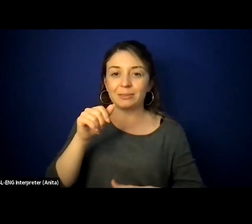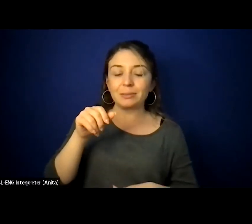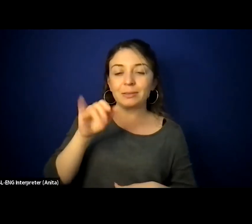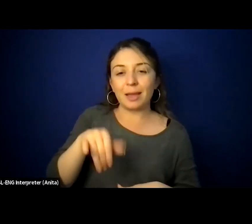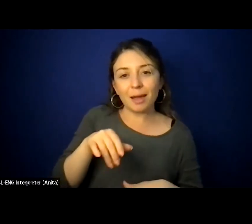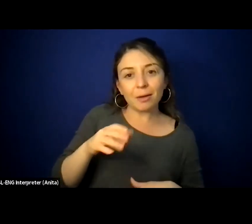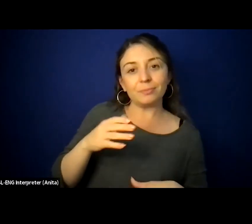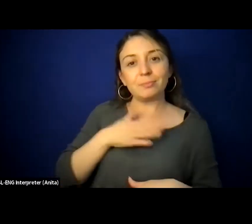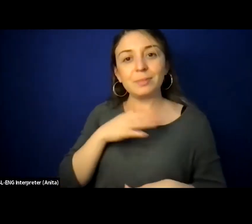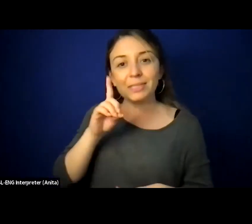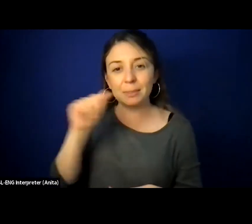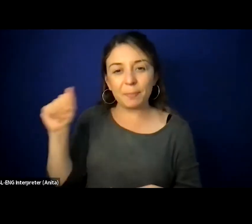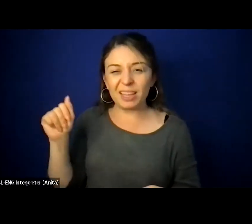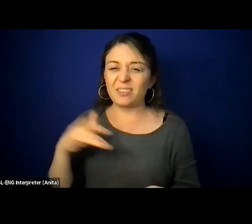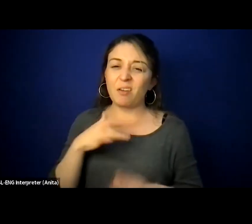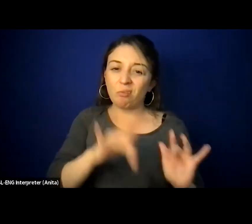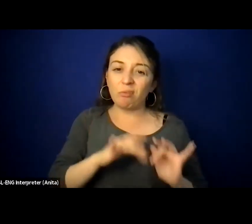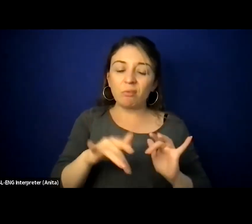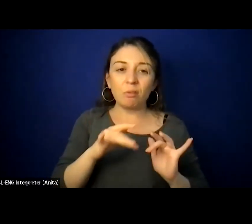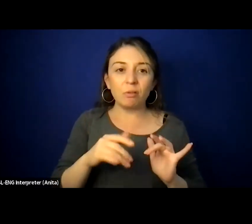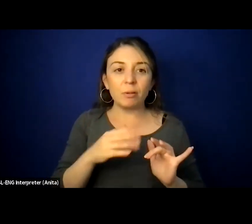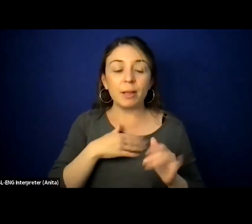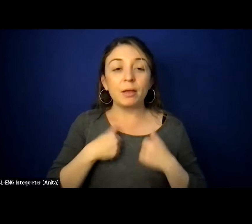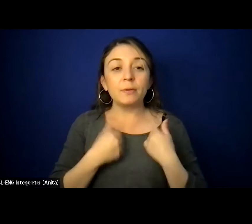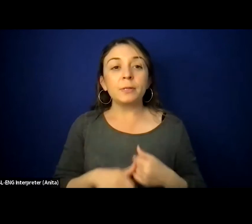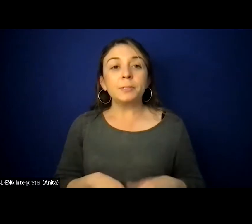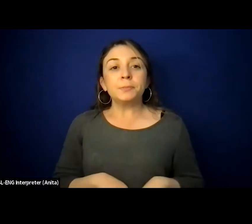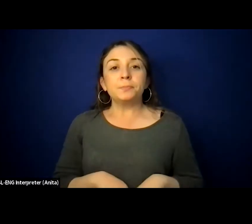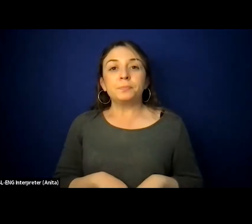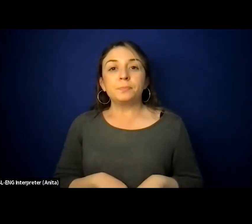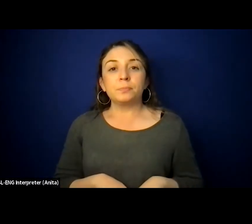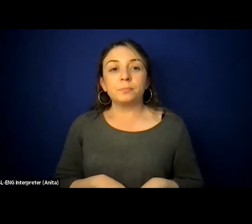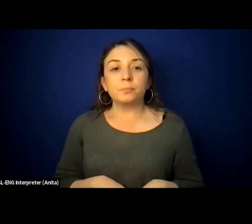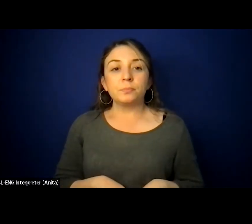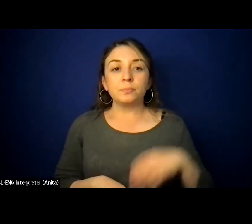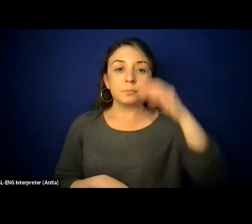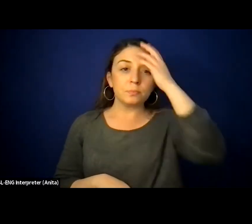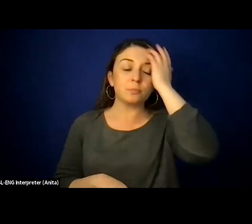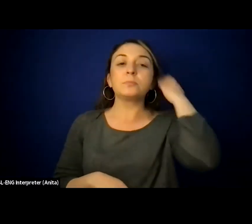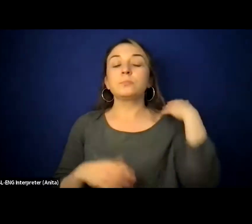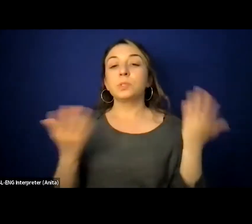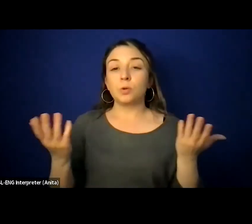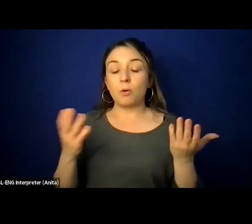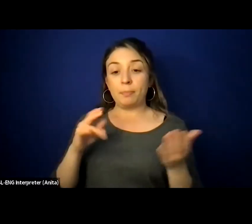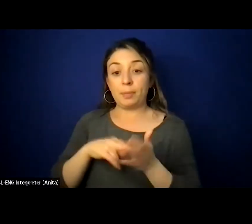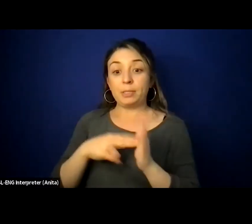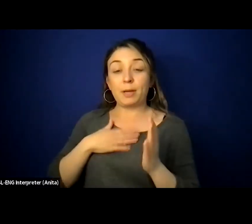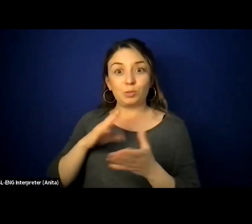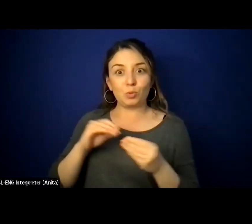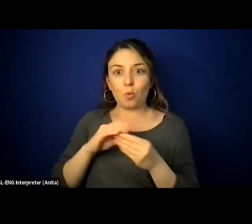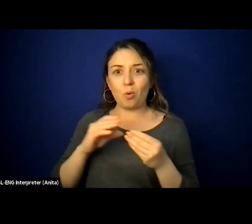Seemingly, the script for my own narrative arc in relation to disability had already been written decades